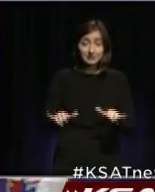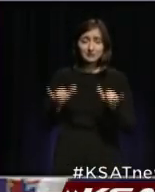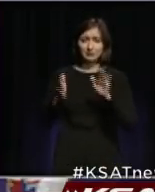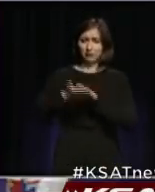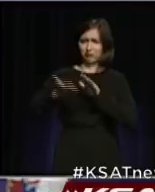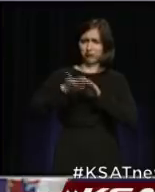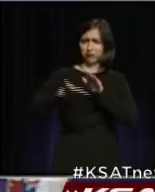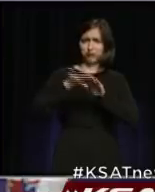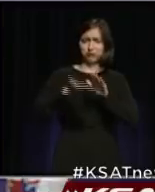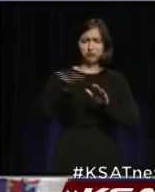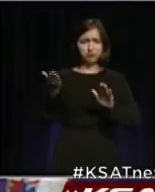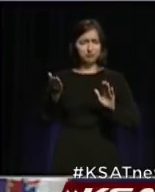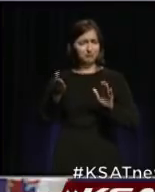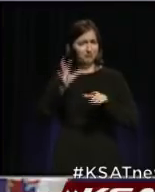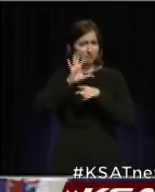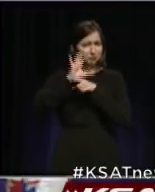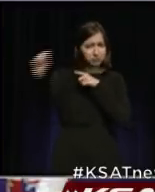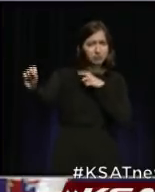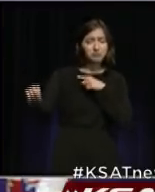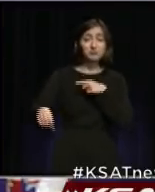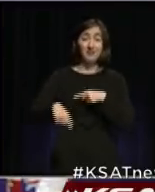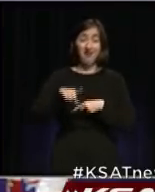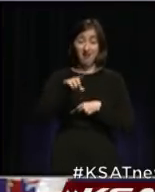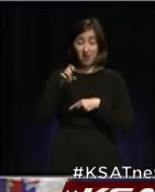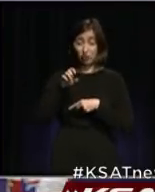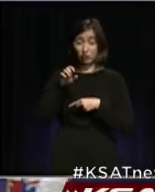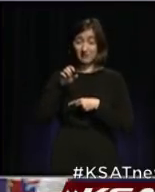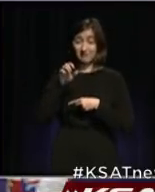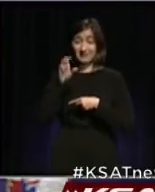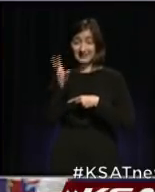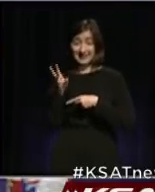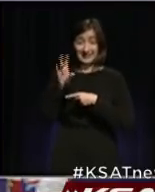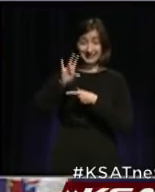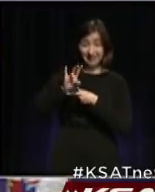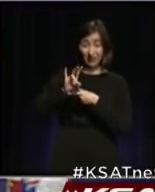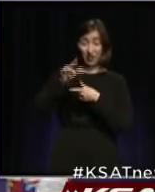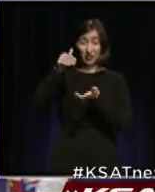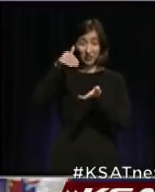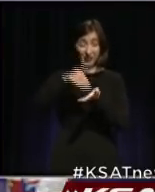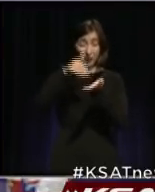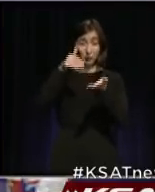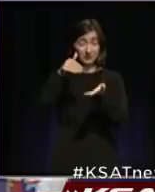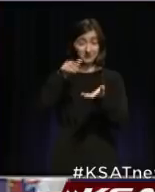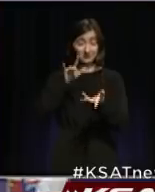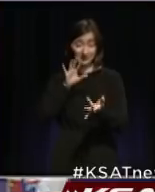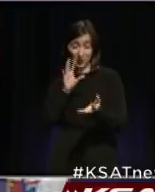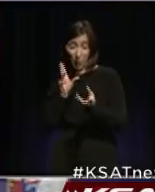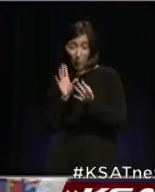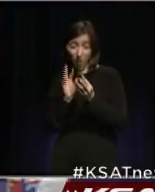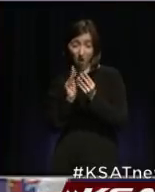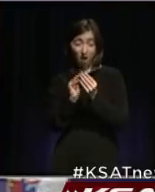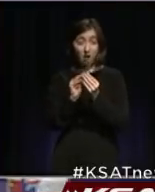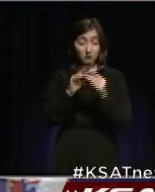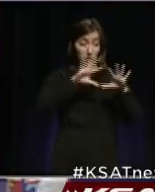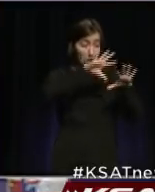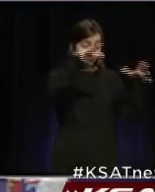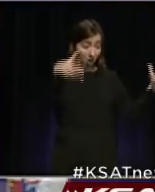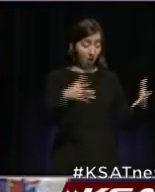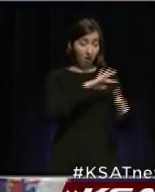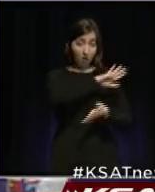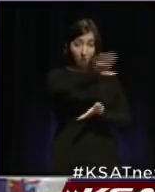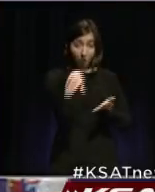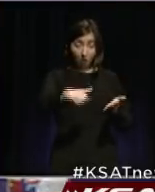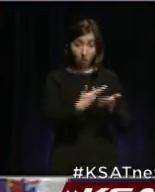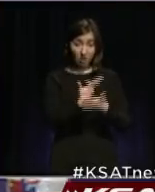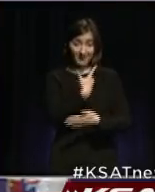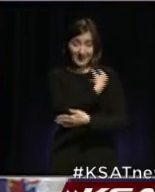of 167,000 now vaccines, and that's about 60% of all the vaccines that have been given in the city.